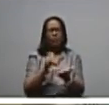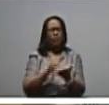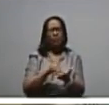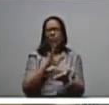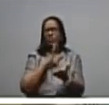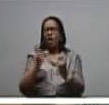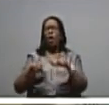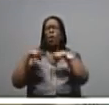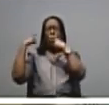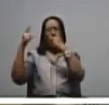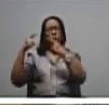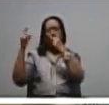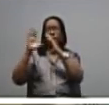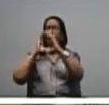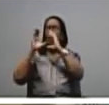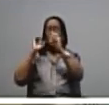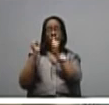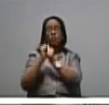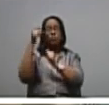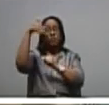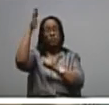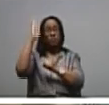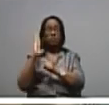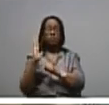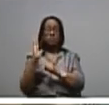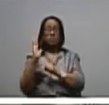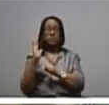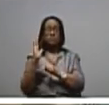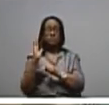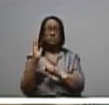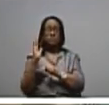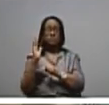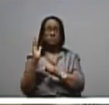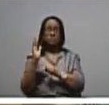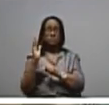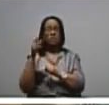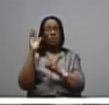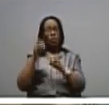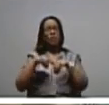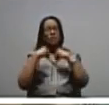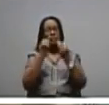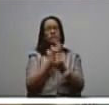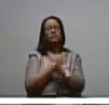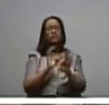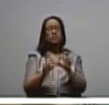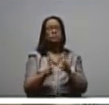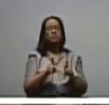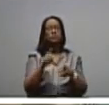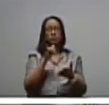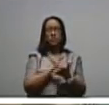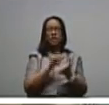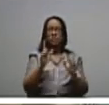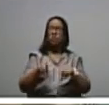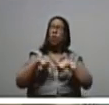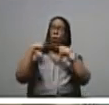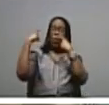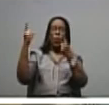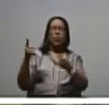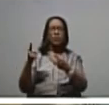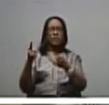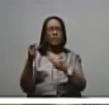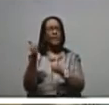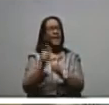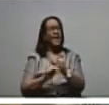bit. We have to contribute everything of our mind,